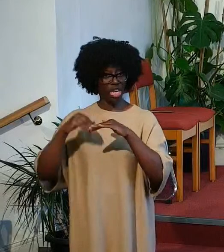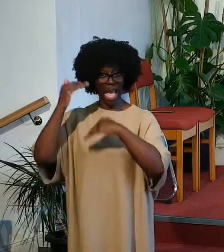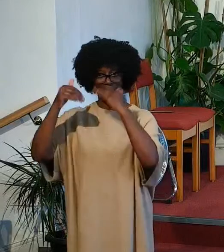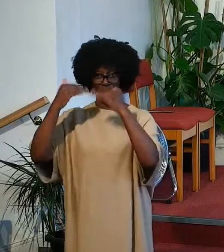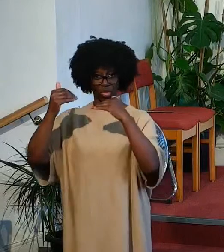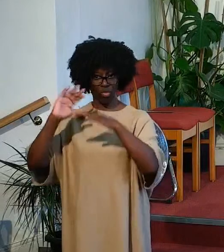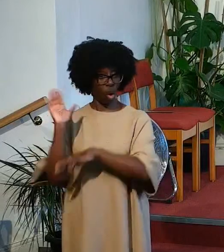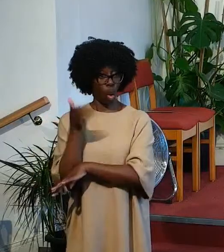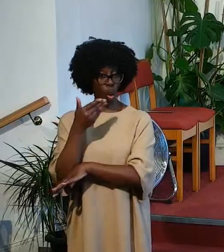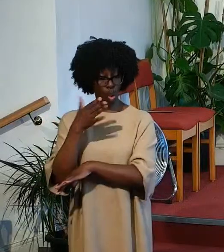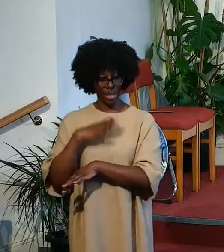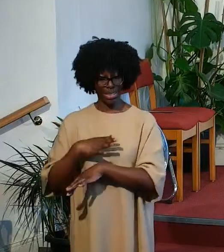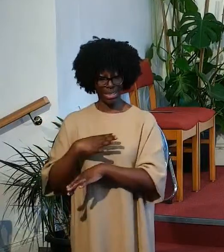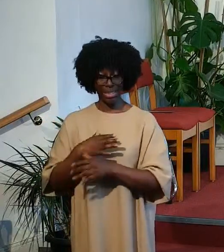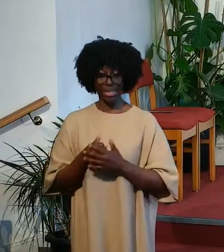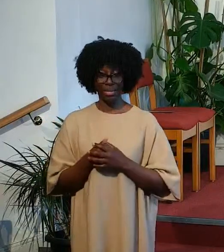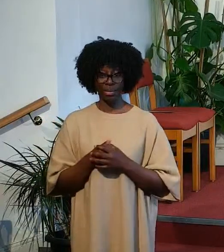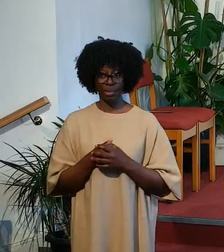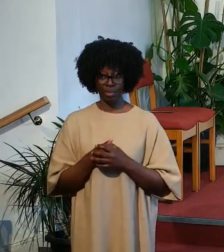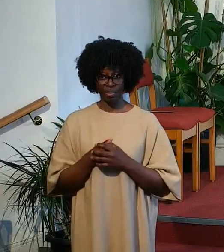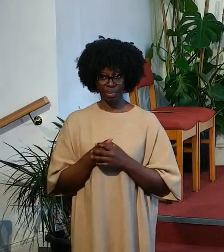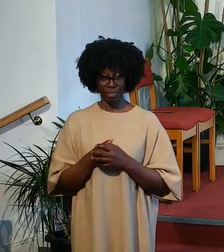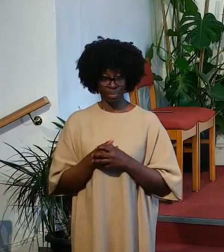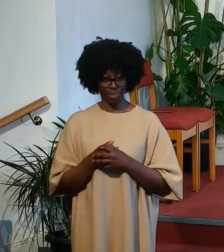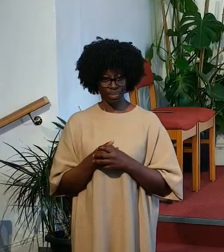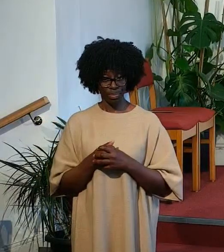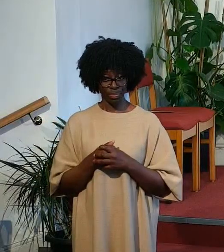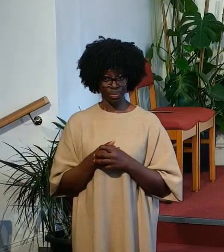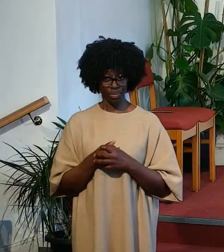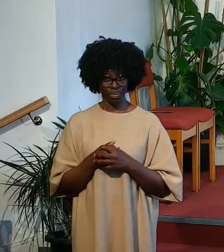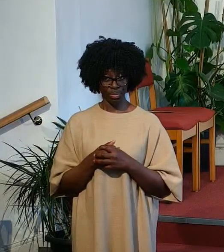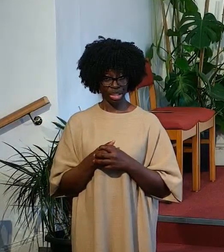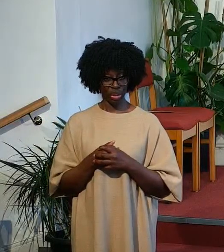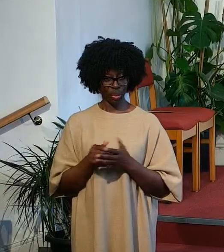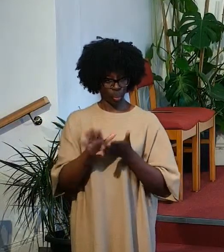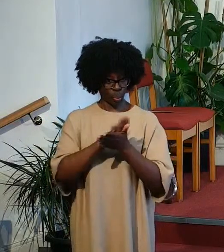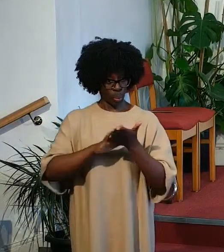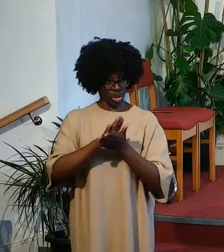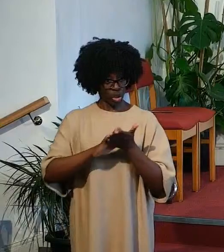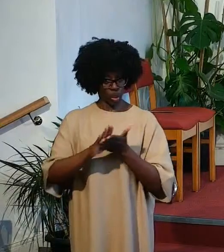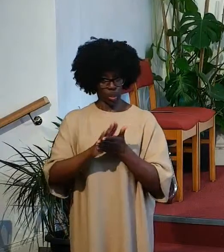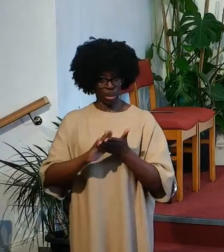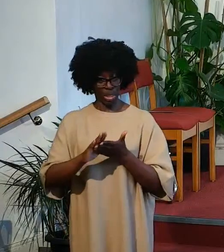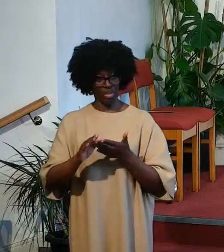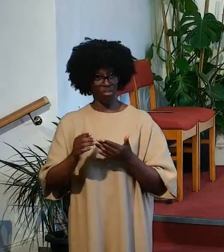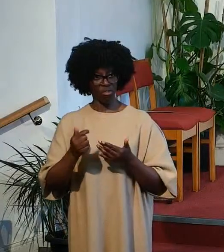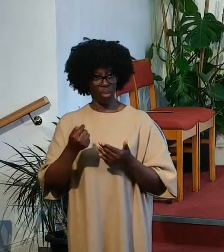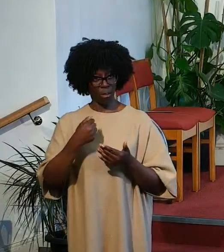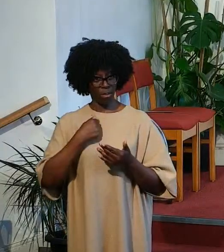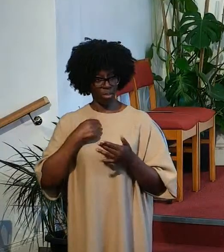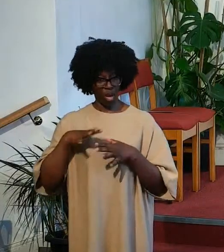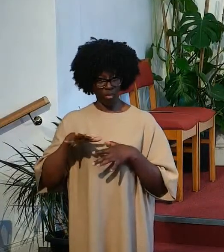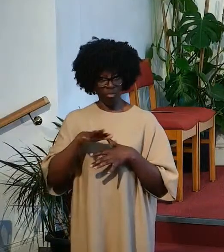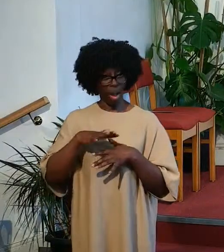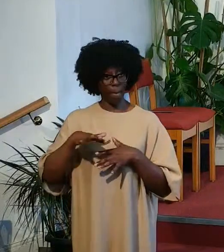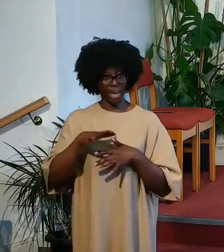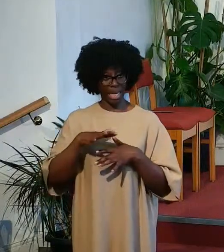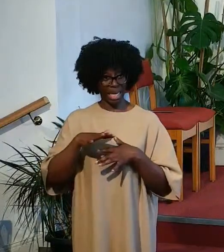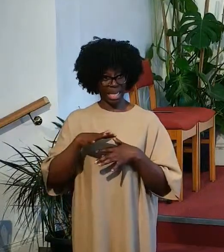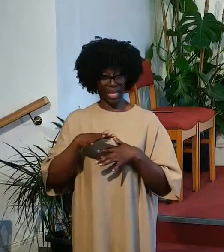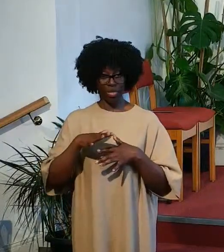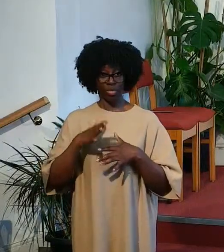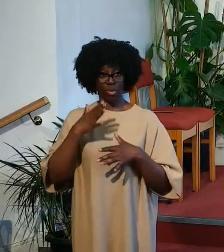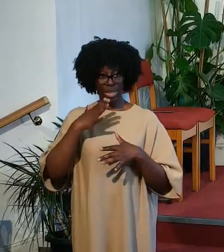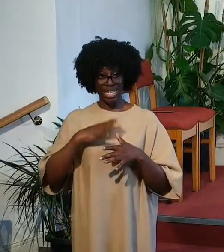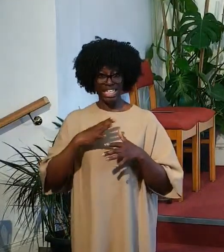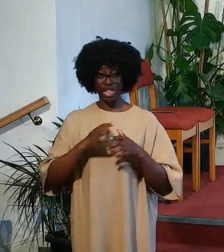all her needs, whatever it is, which means for us, our entire house has to be